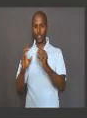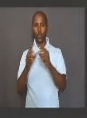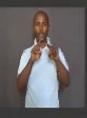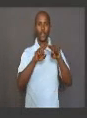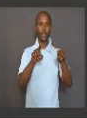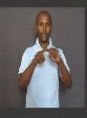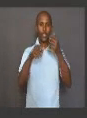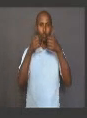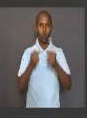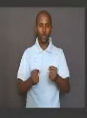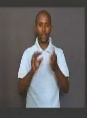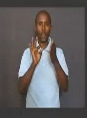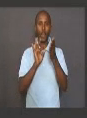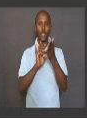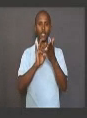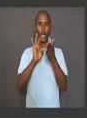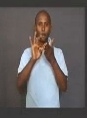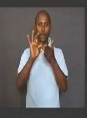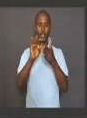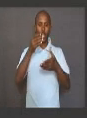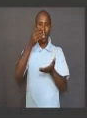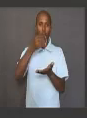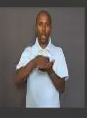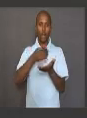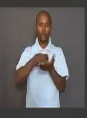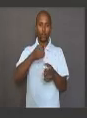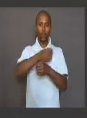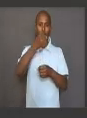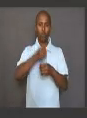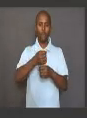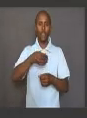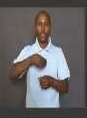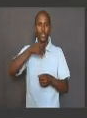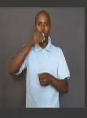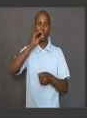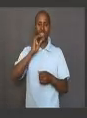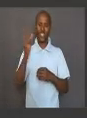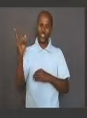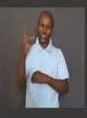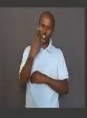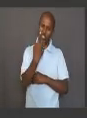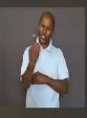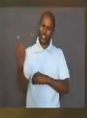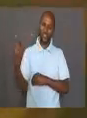different possible number of cups of coffee drank each day.